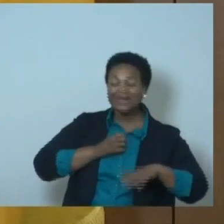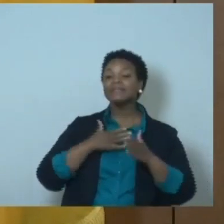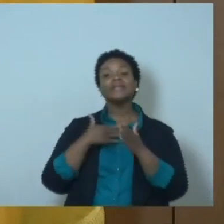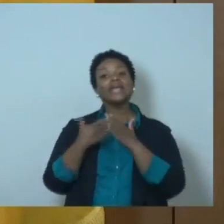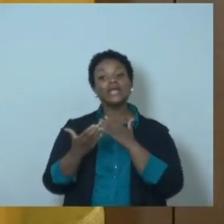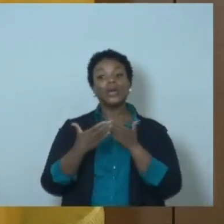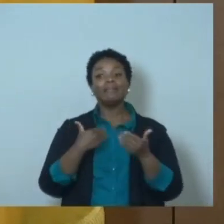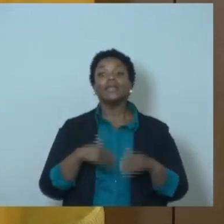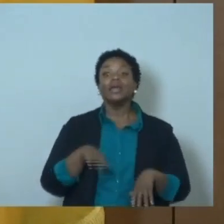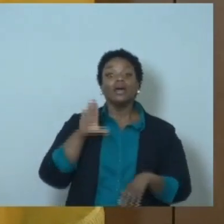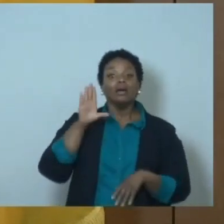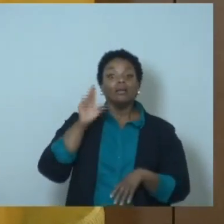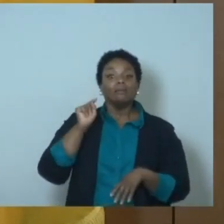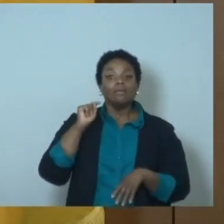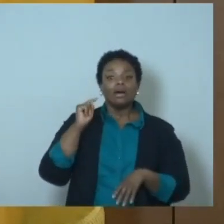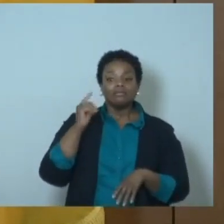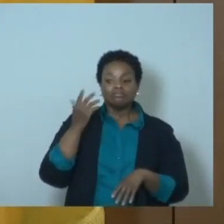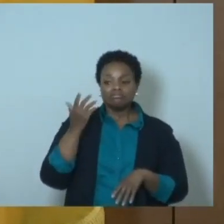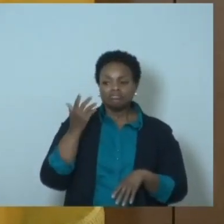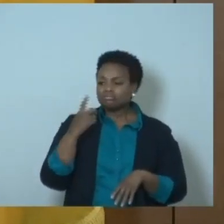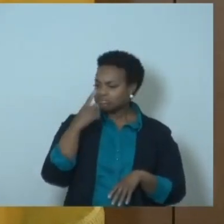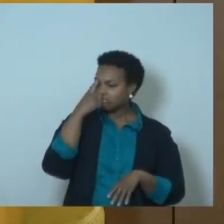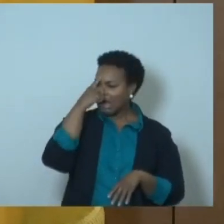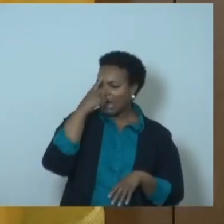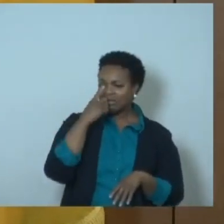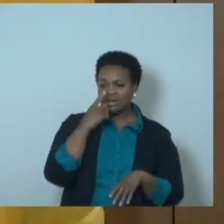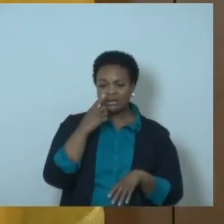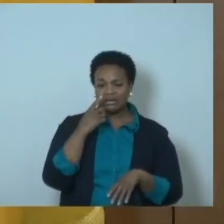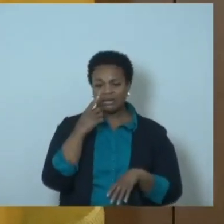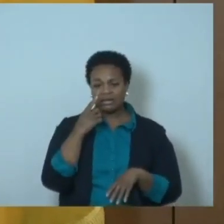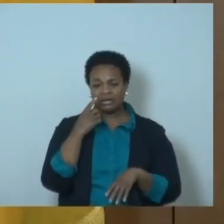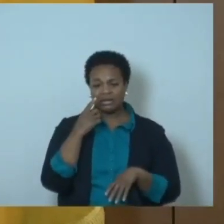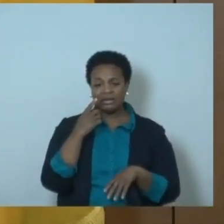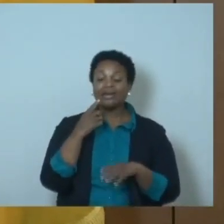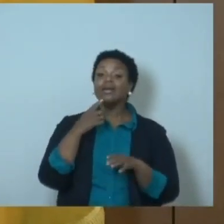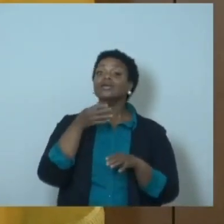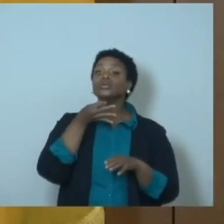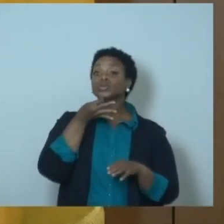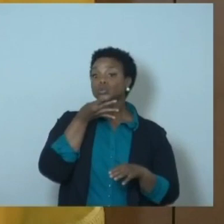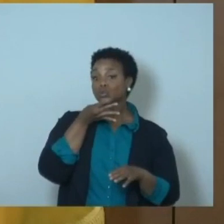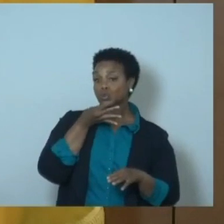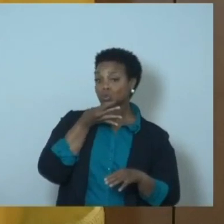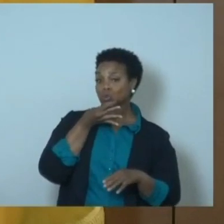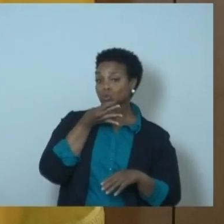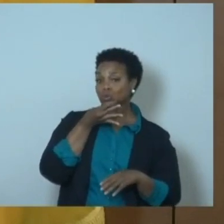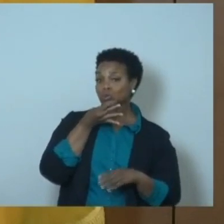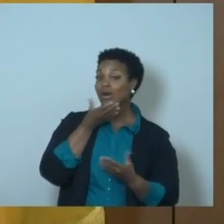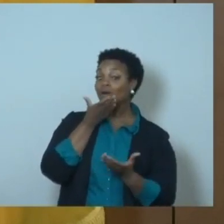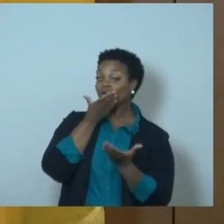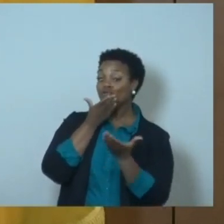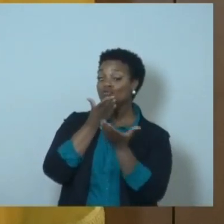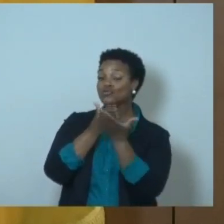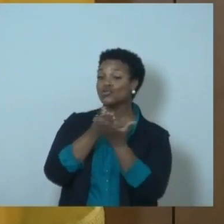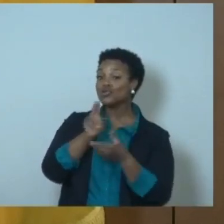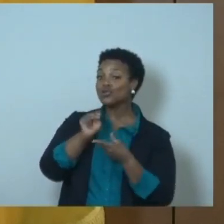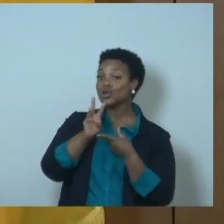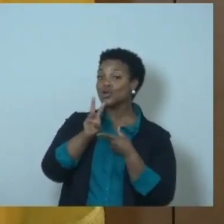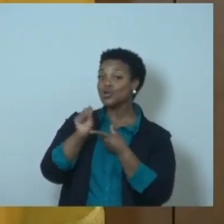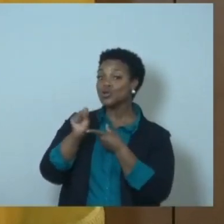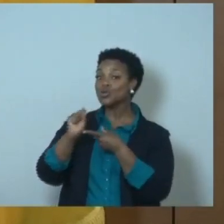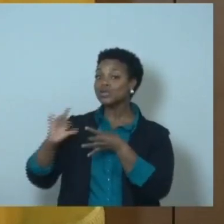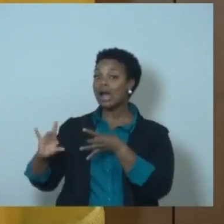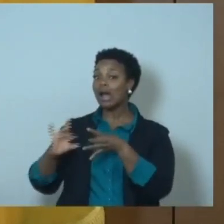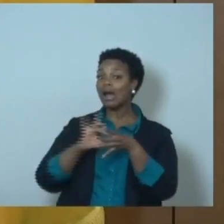Nora. We think that there's some good, positive economic news that we'll be able to share in July that